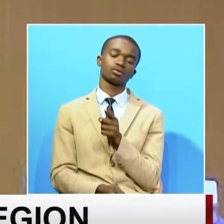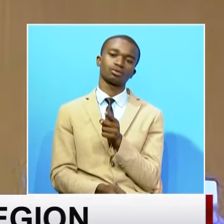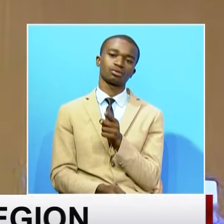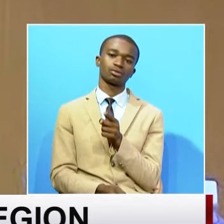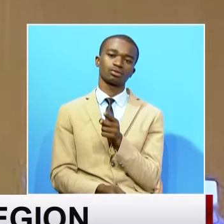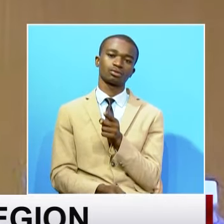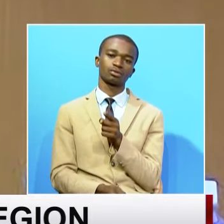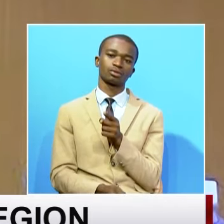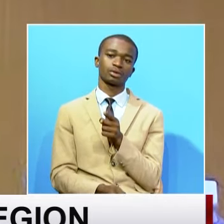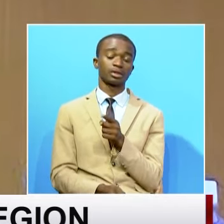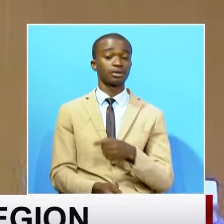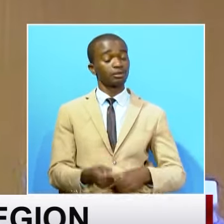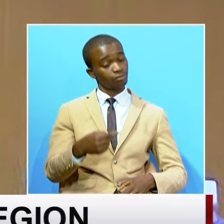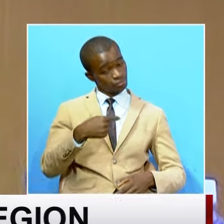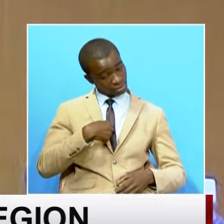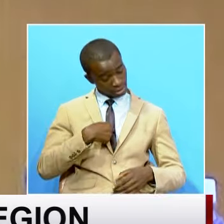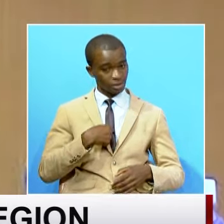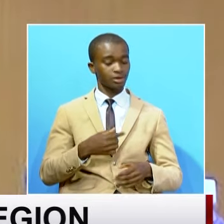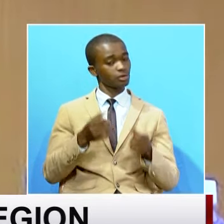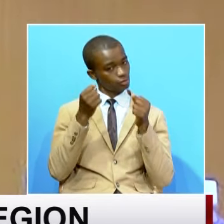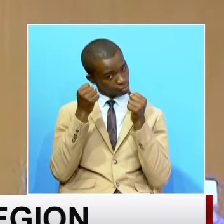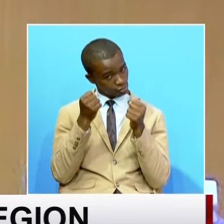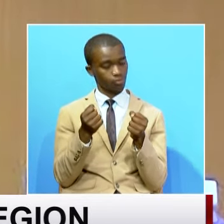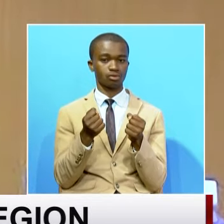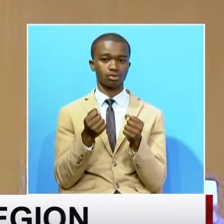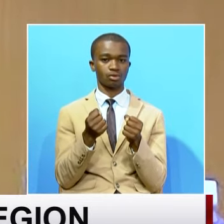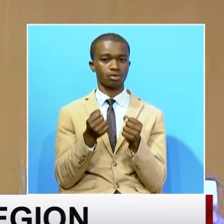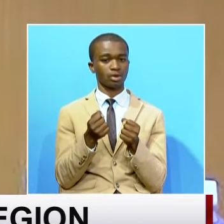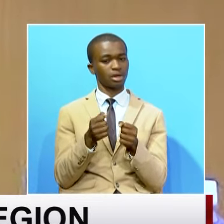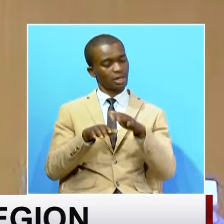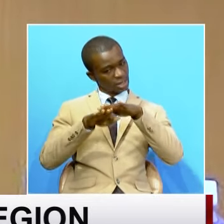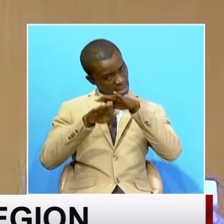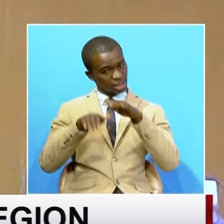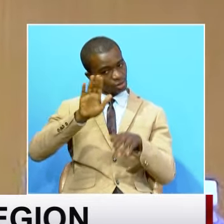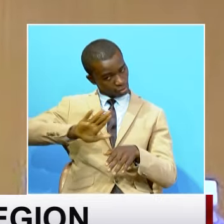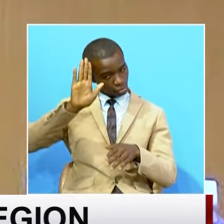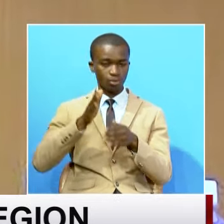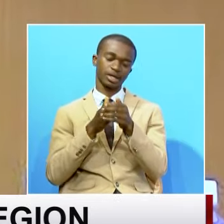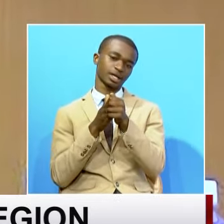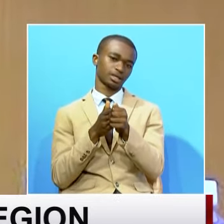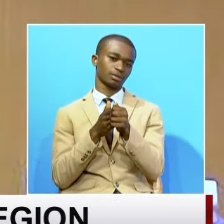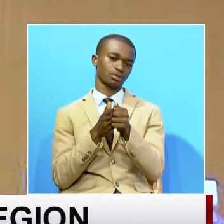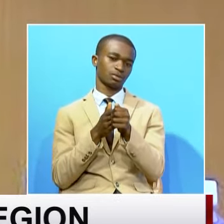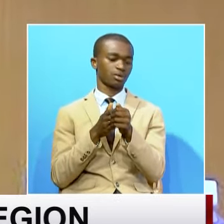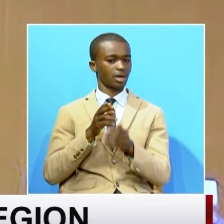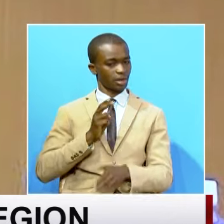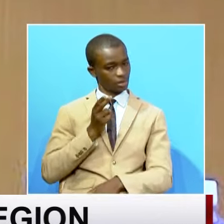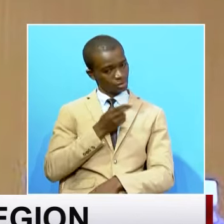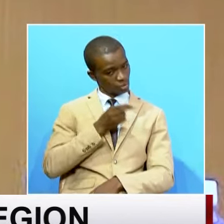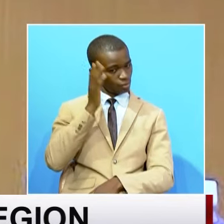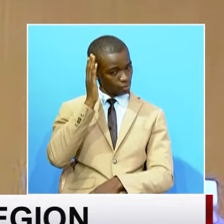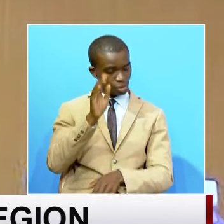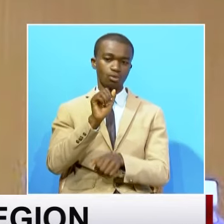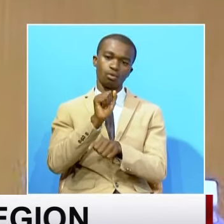successful. I am confident that under your stewardship, the organ will remain vigilant against the threats